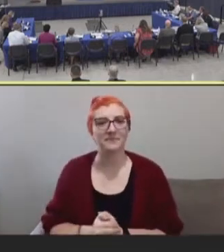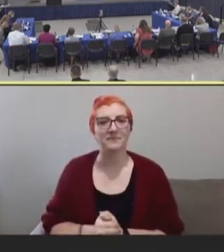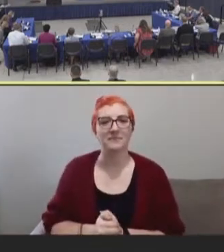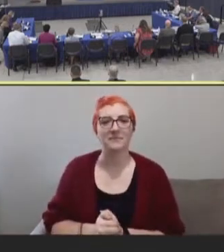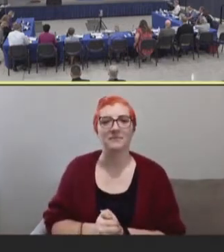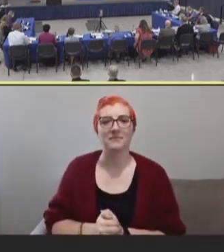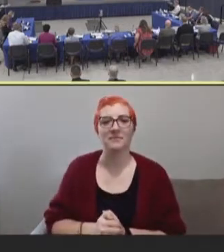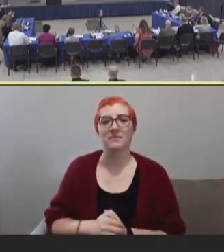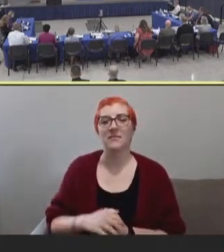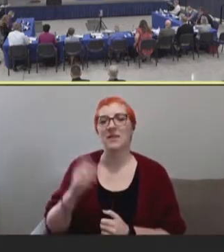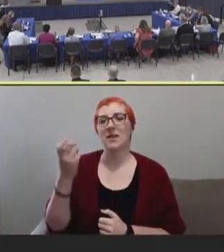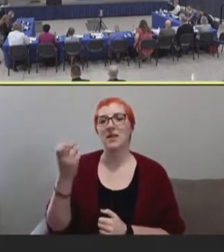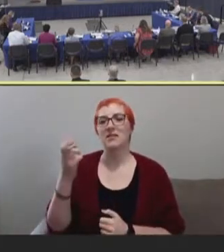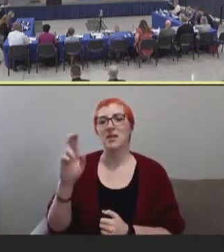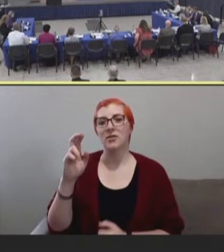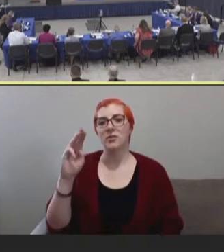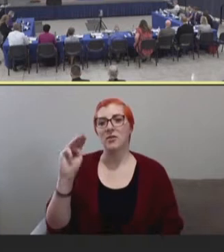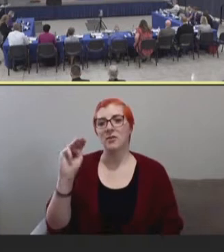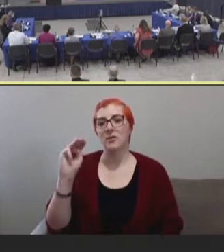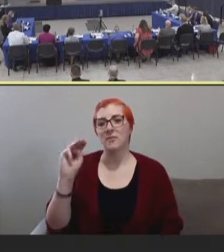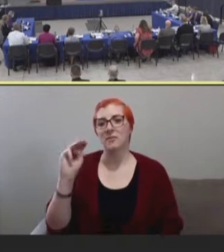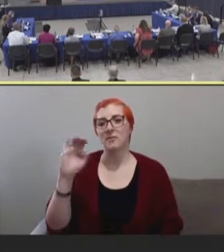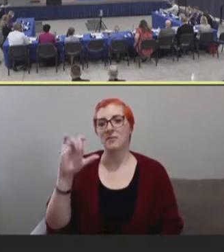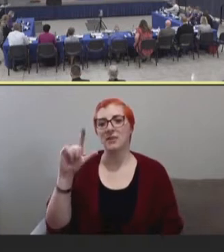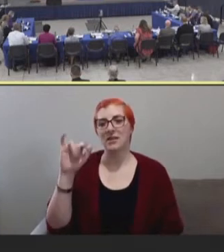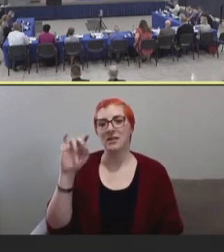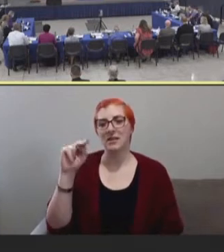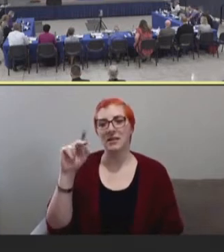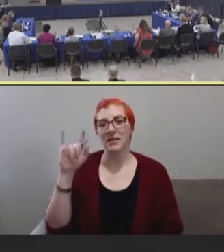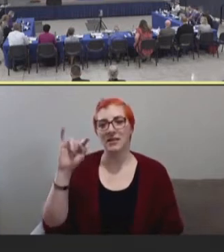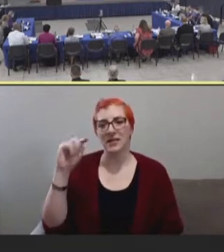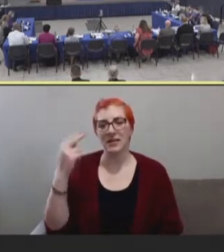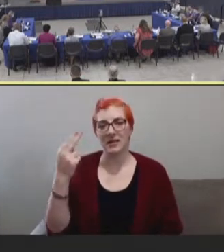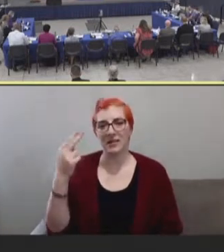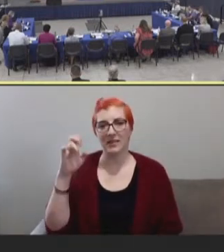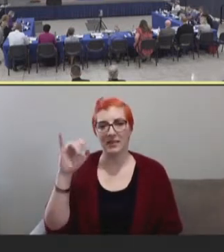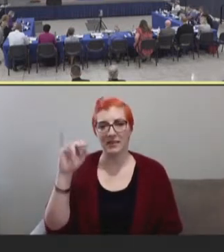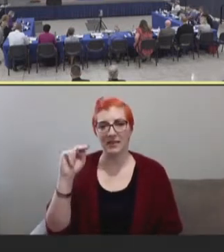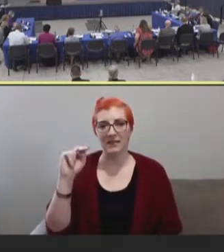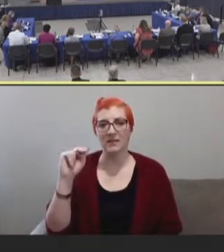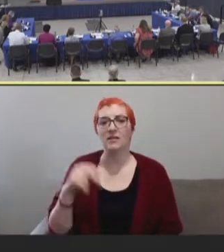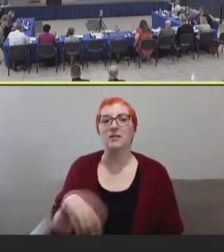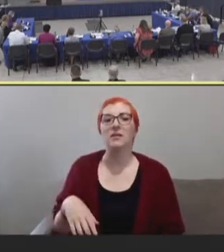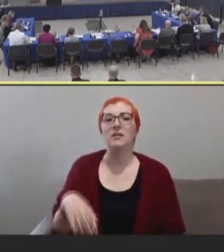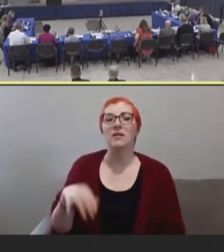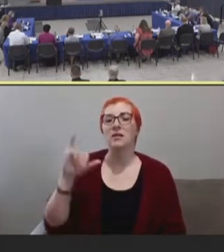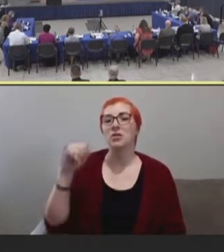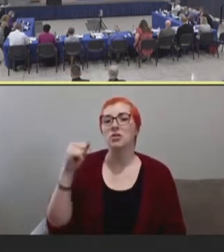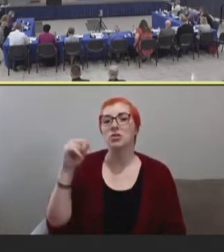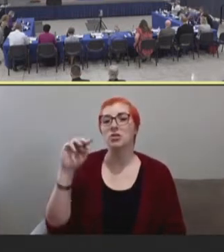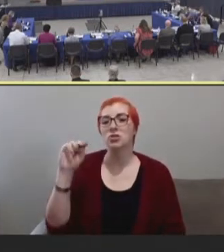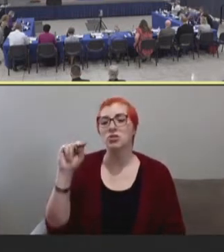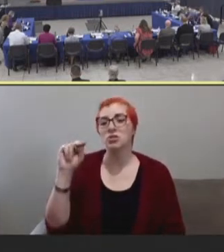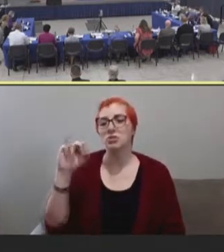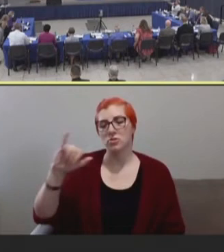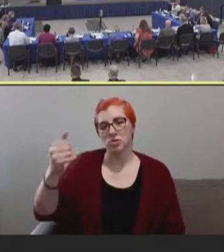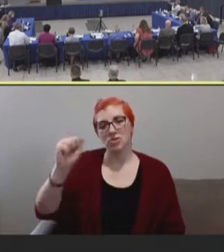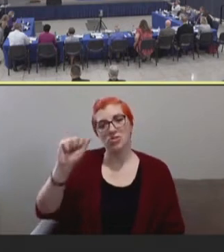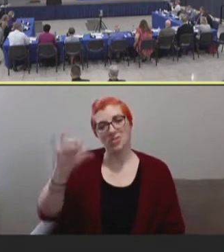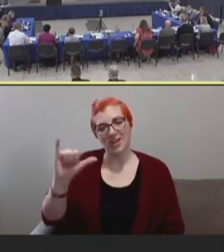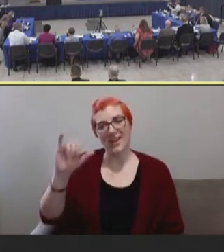Dr. McClenathan? Good morning. That's correct. Jay Slater? Present.